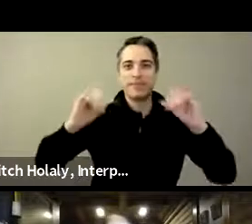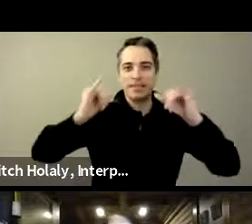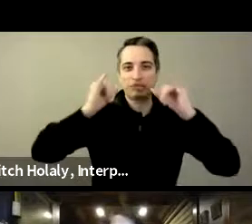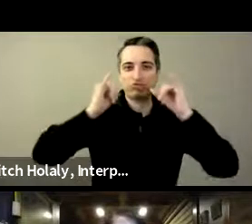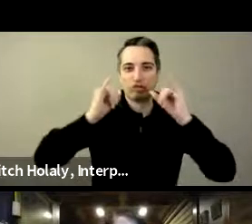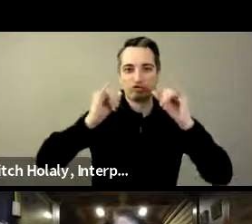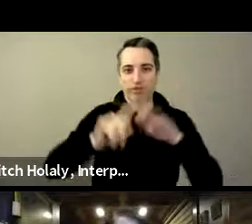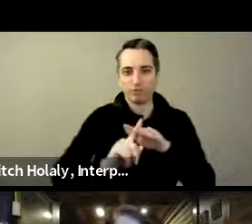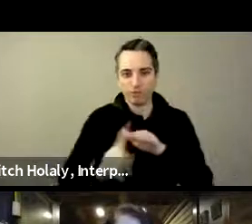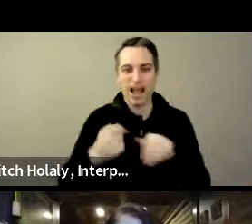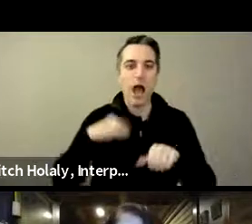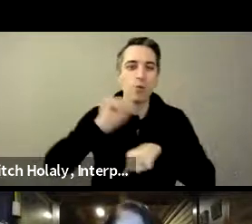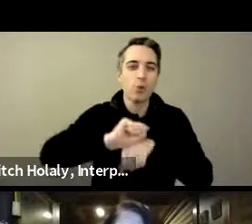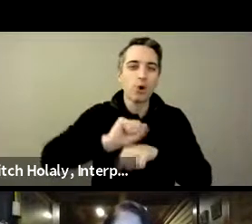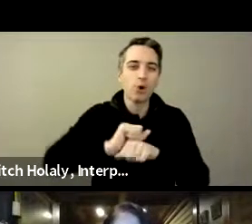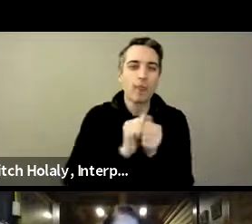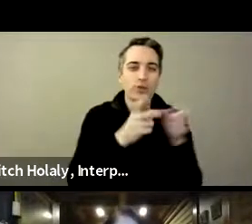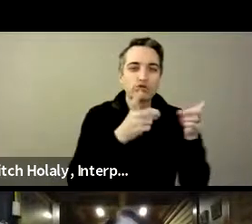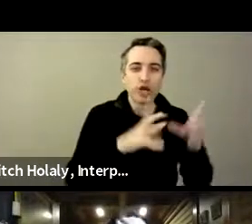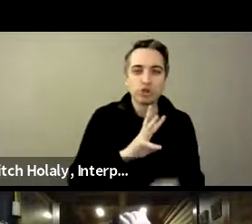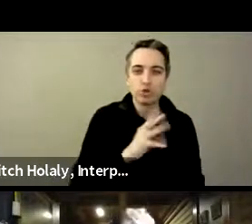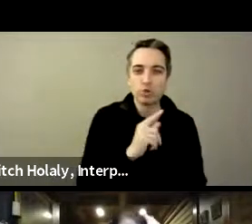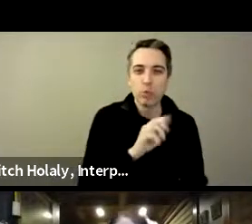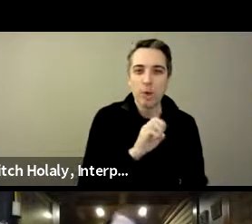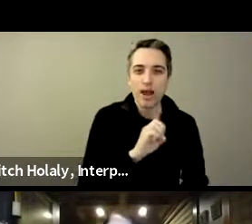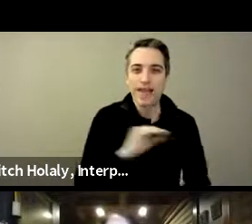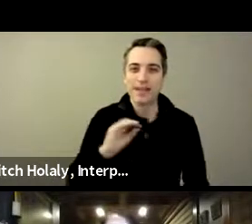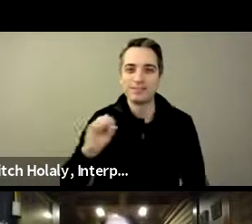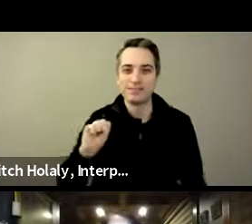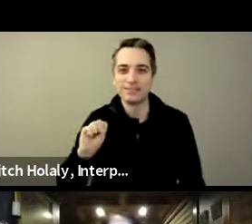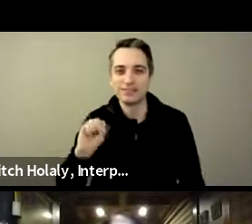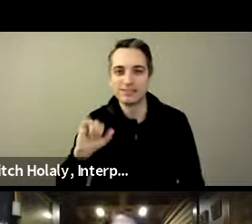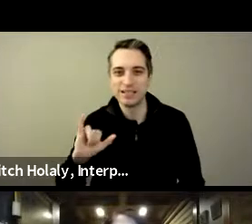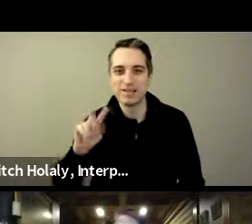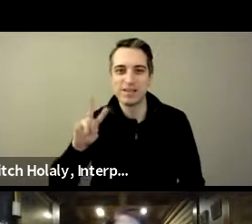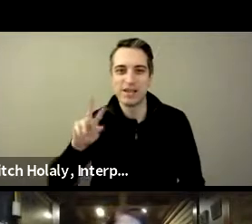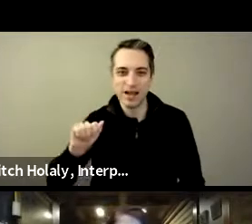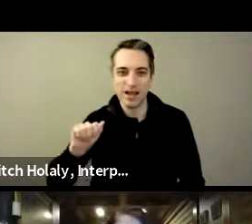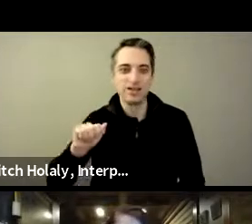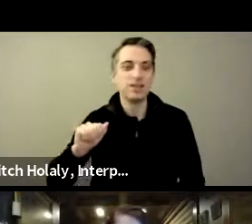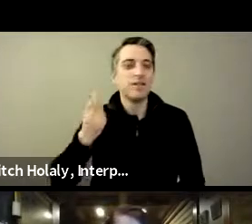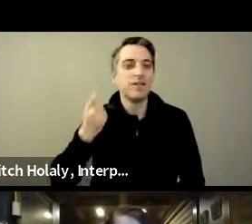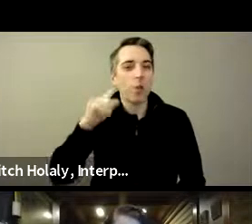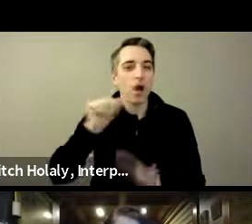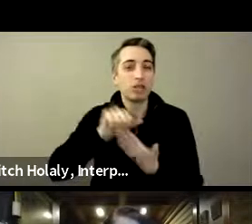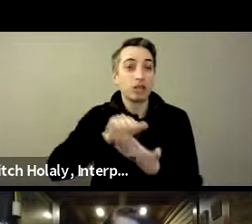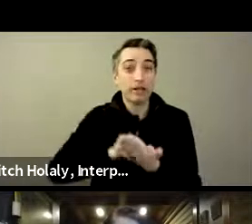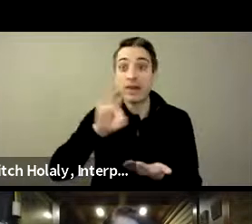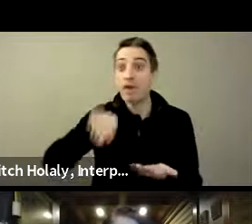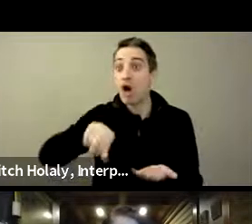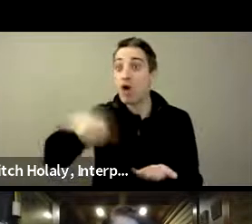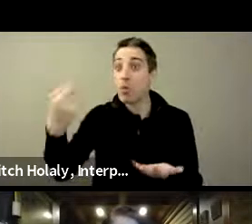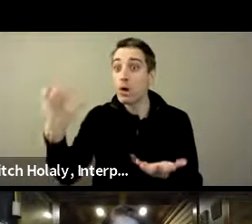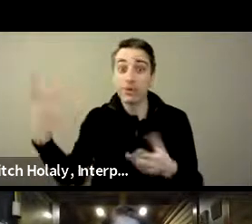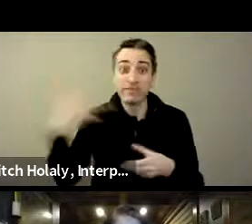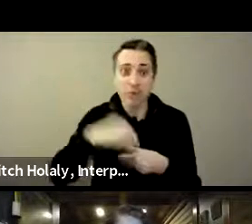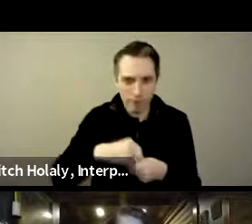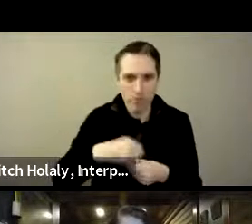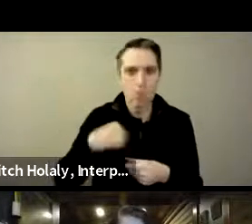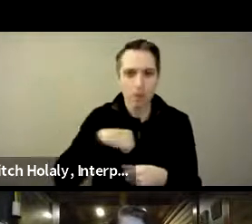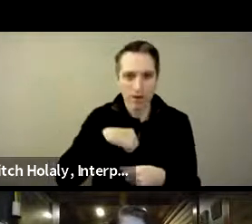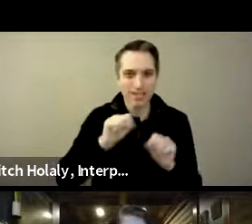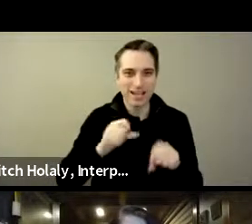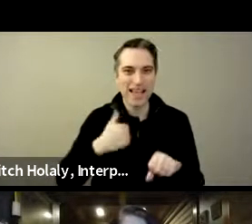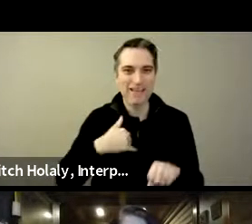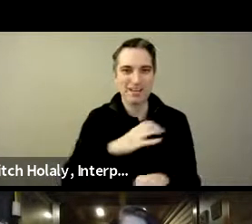Director White and Sylvia on the agenda for that. Of course, if there's anyone else who would like to be a part of that, I believe we can actually have a committee of